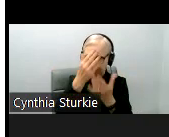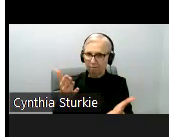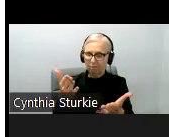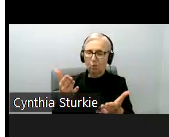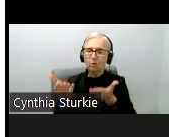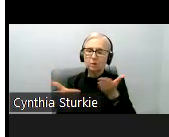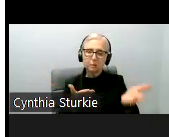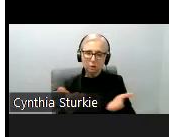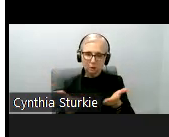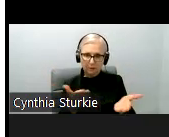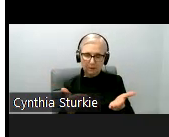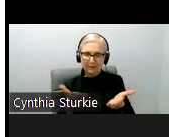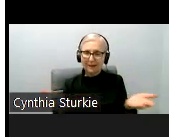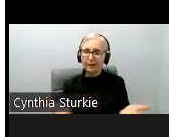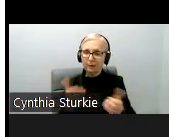please.